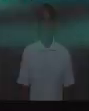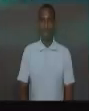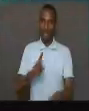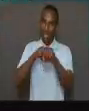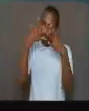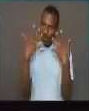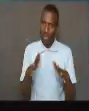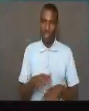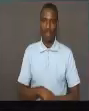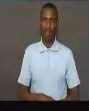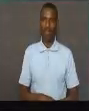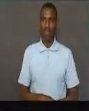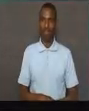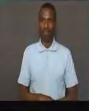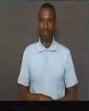Time's up.